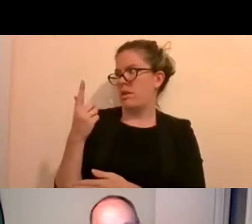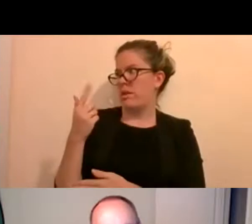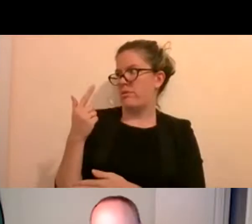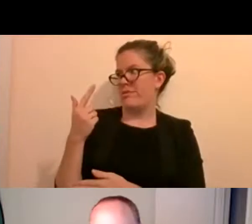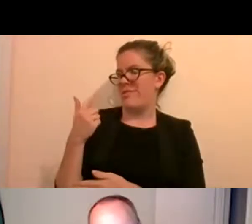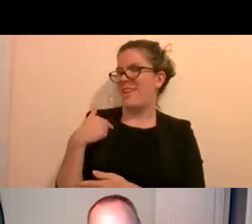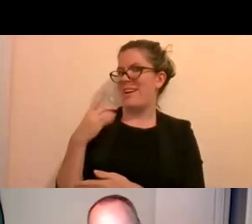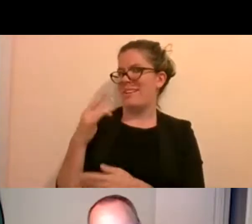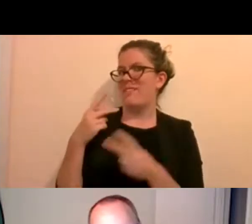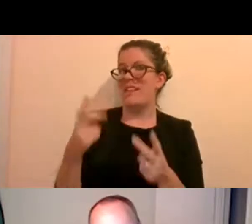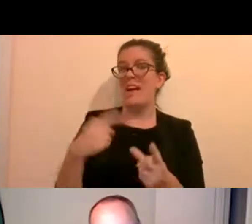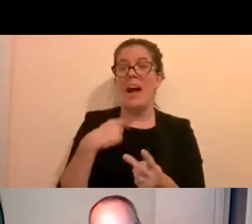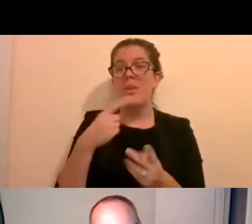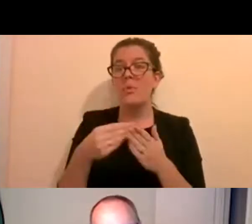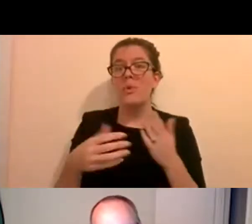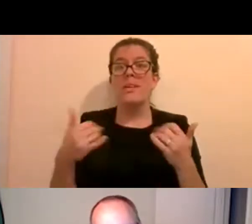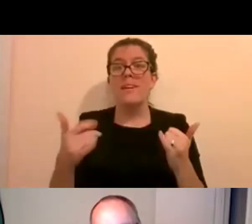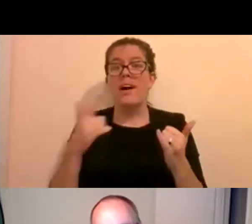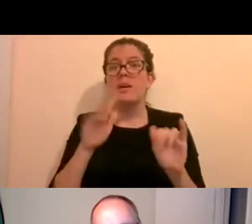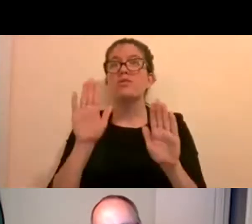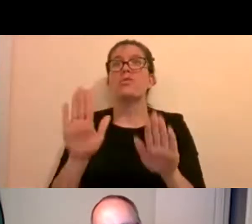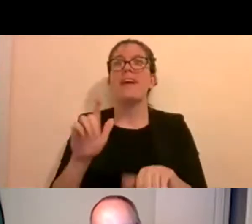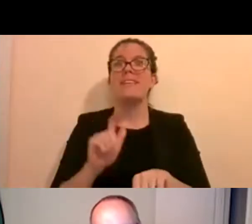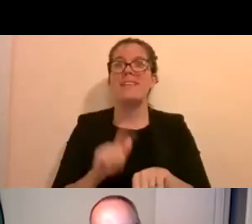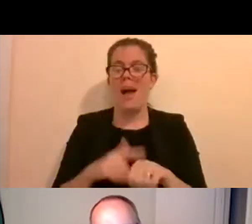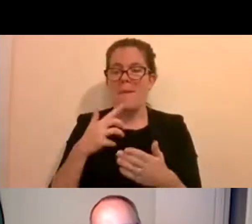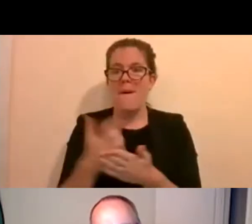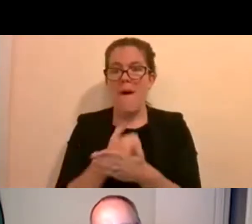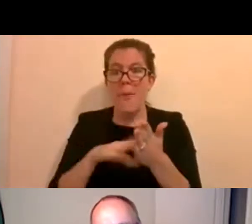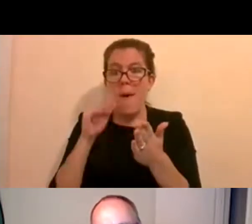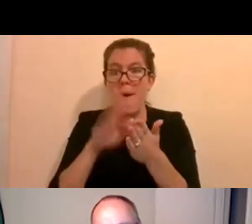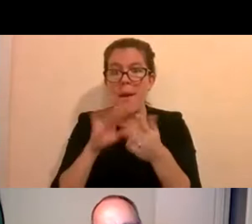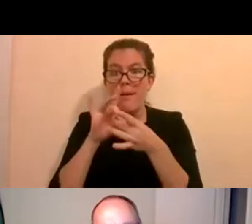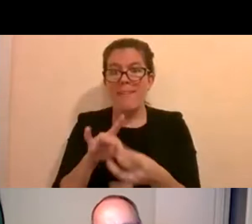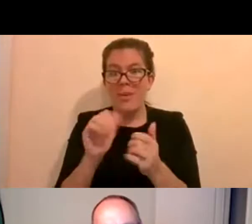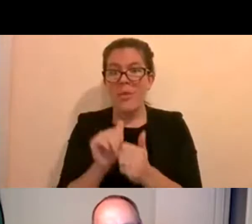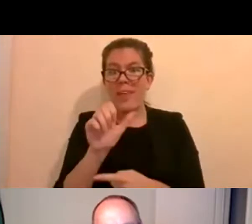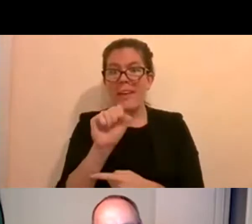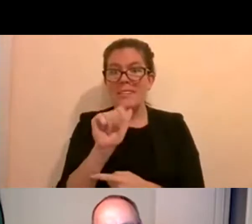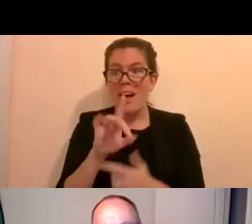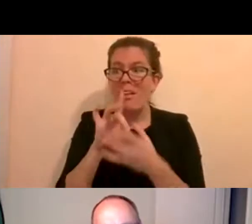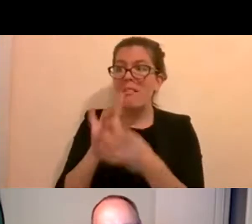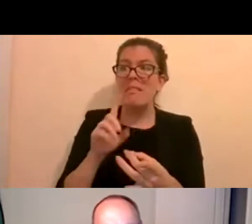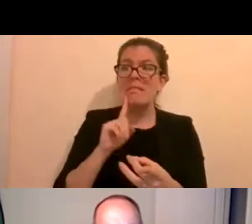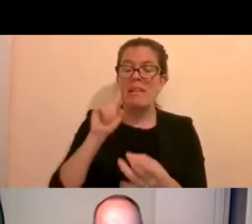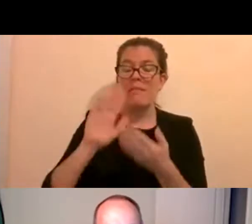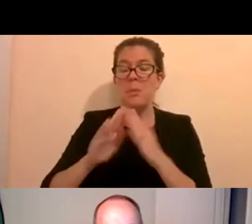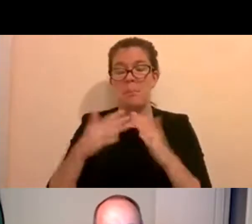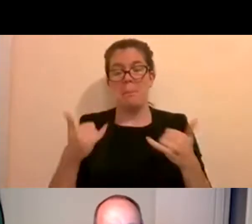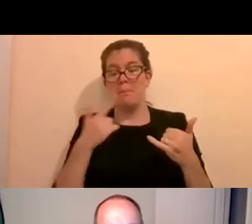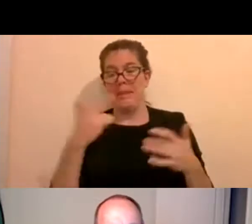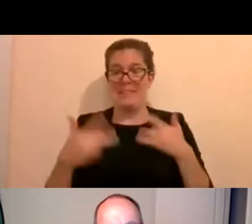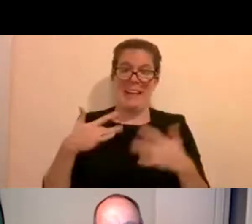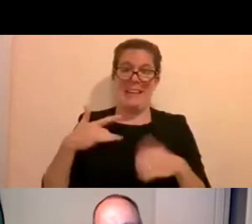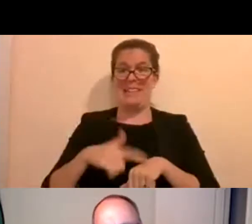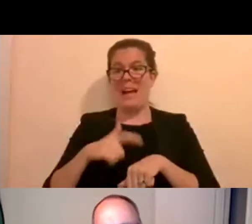a great time to be learning about ASL and be learning about the deaf community. And it's an exciting time